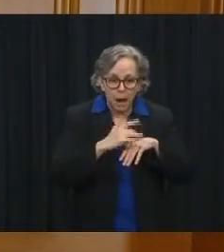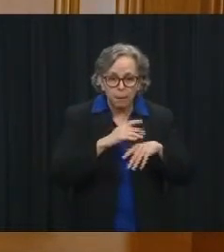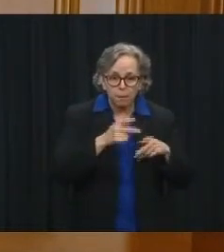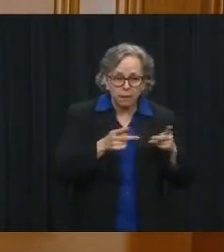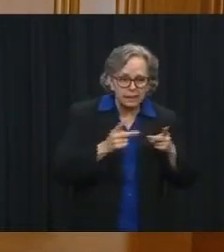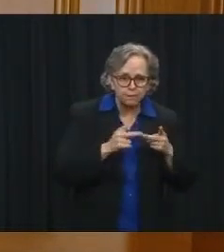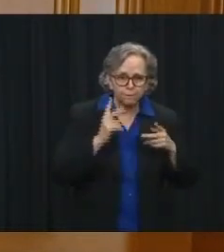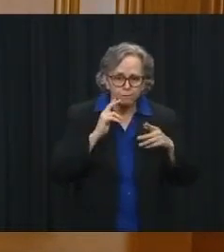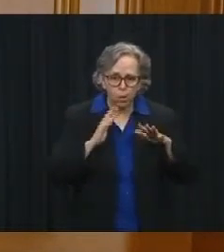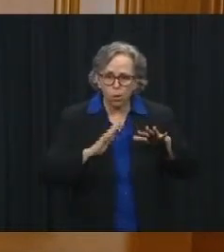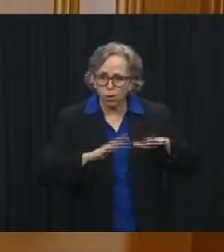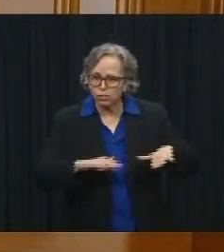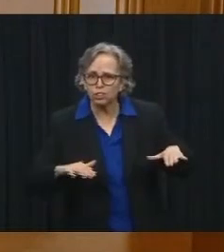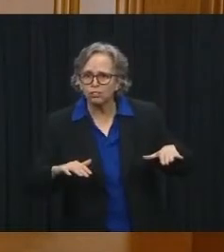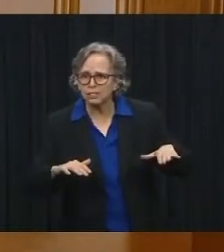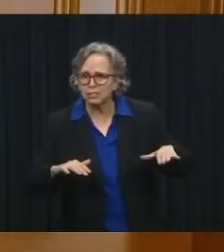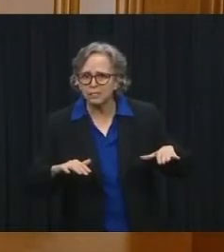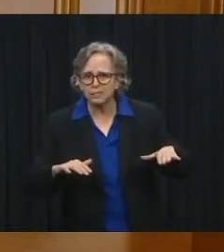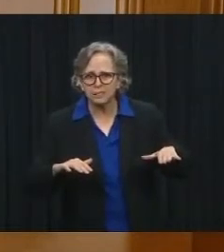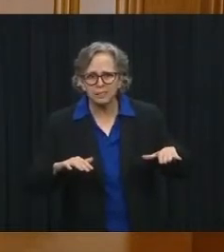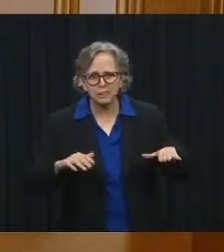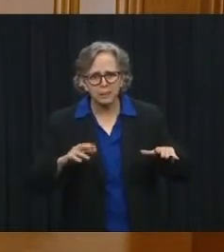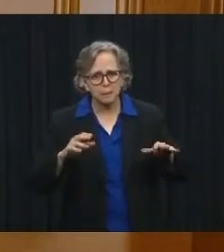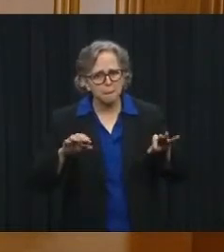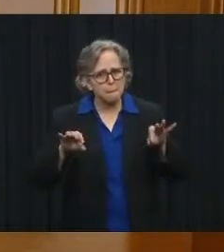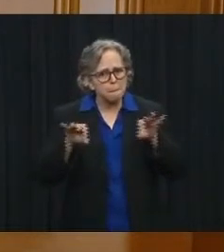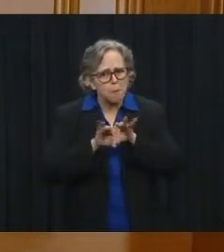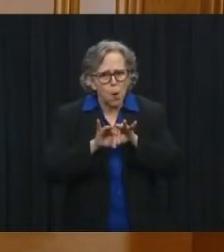in healthcare or first responders.